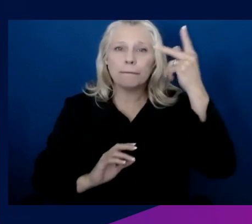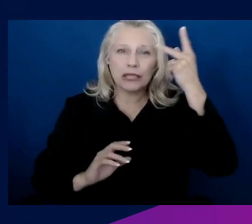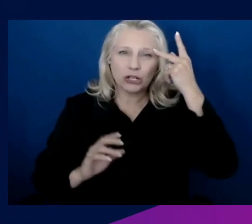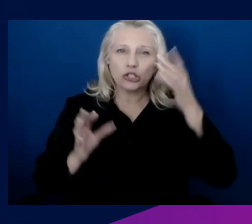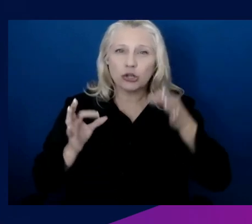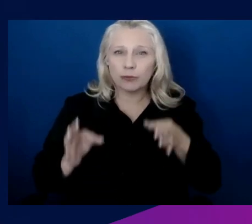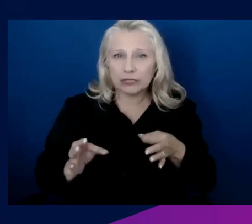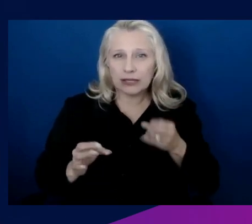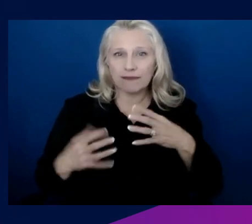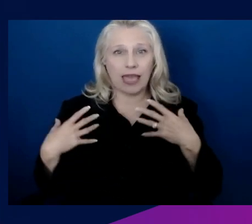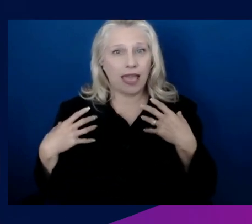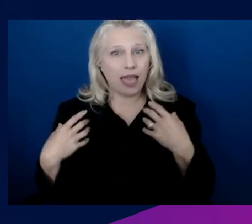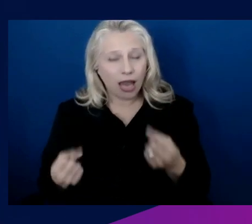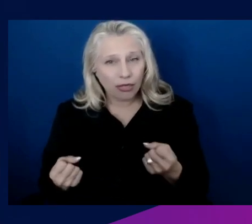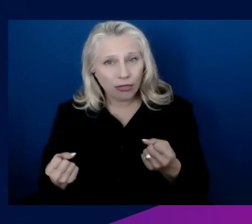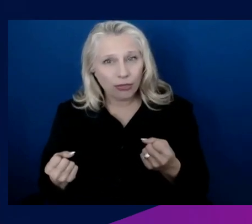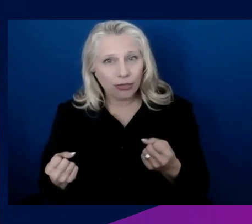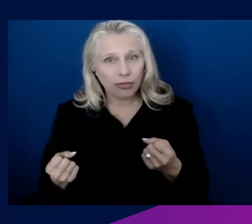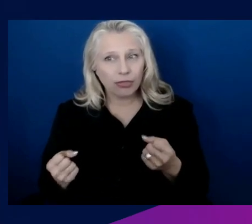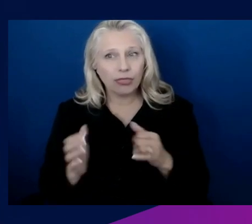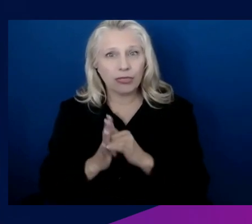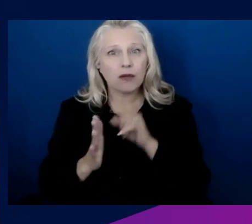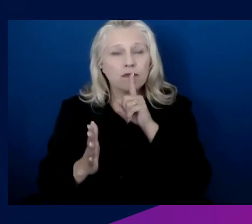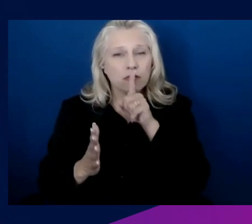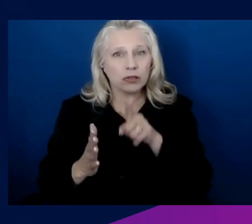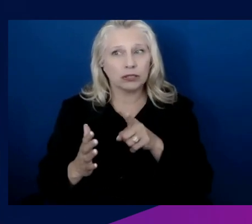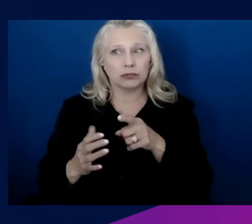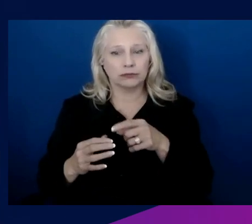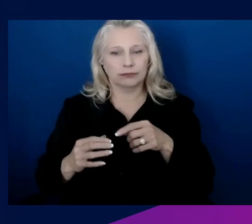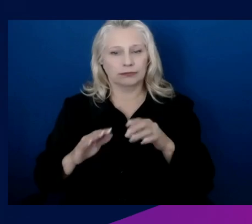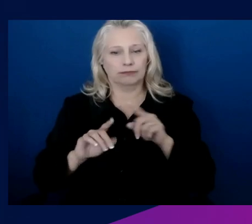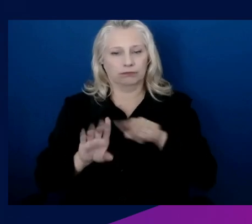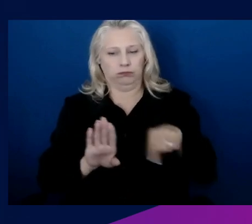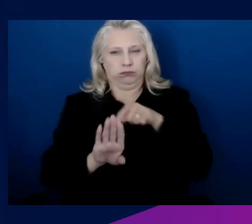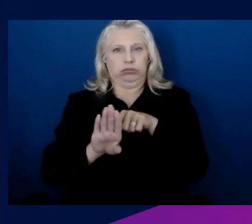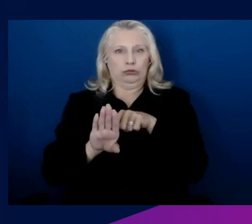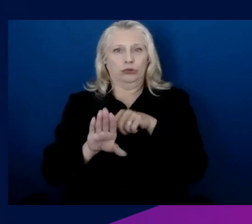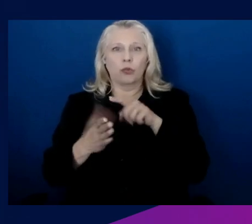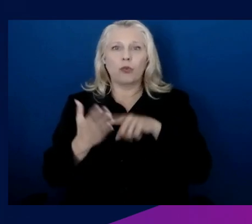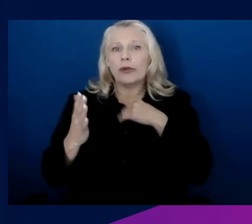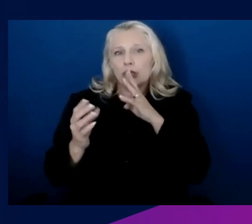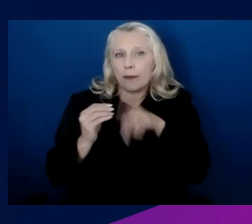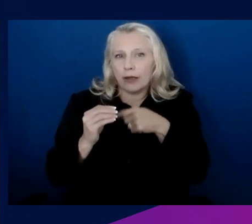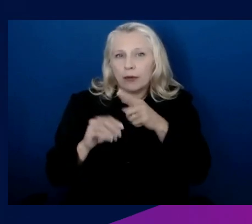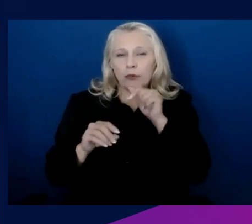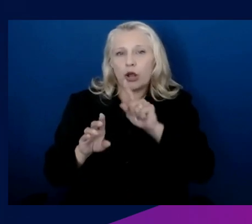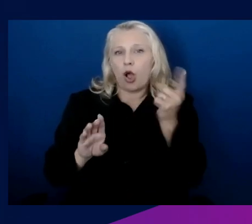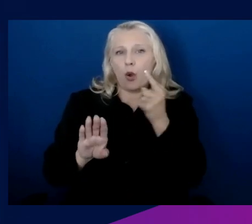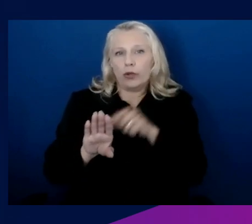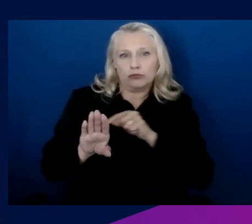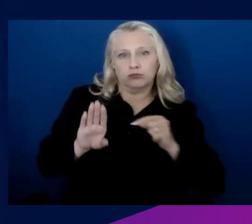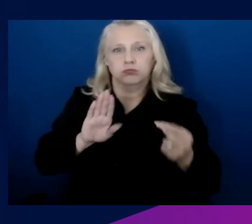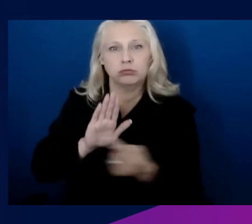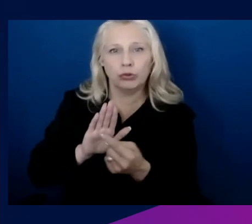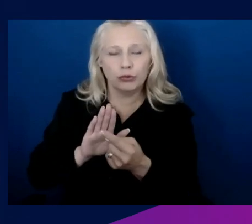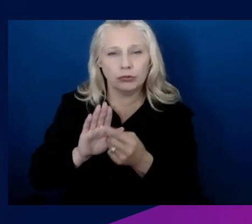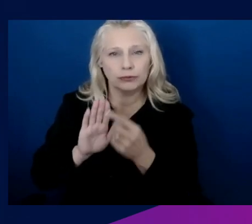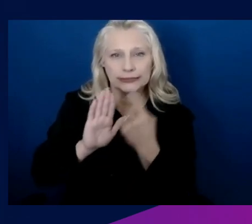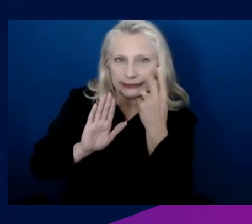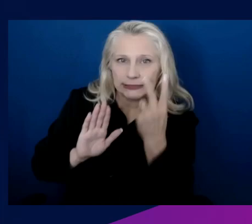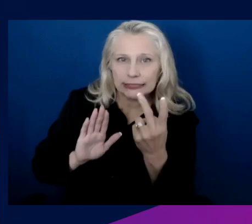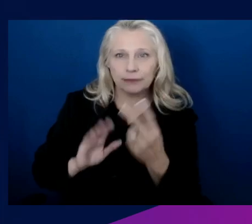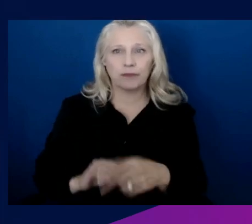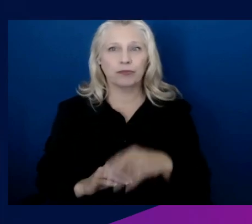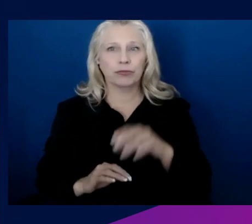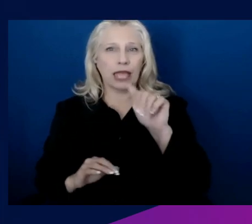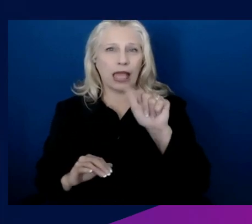health underlie what we talk about, but we don't often put them in the forefront. And Dr.